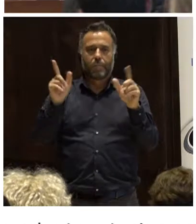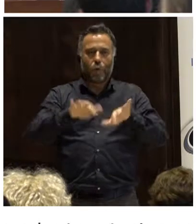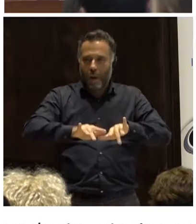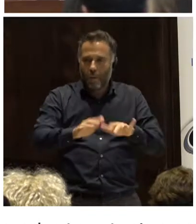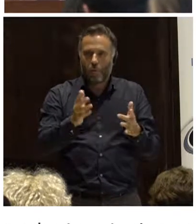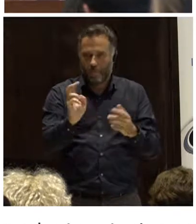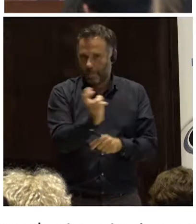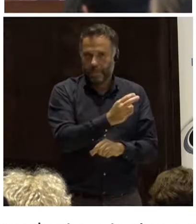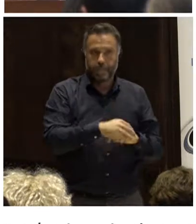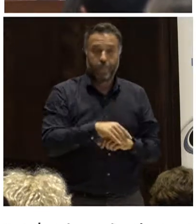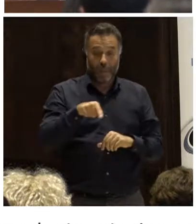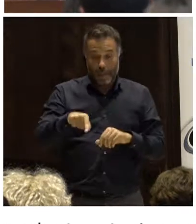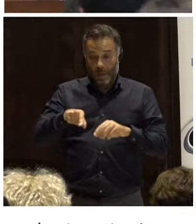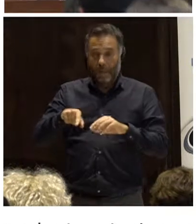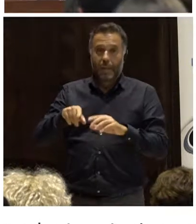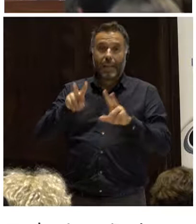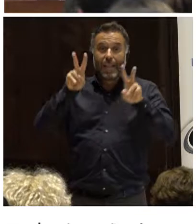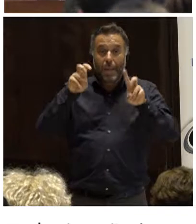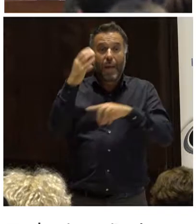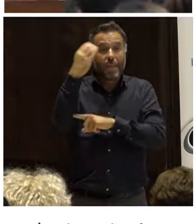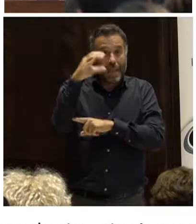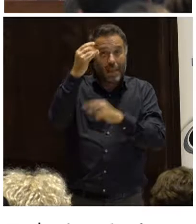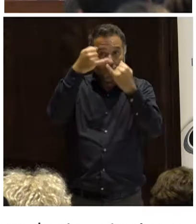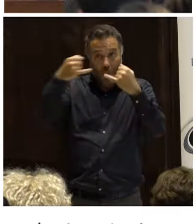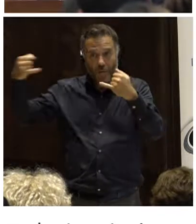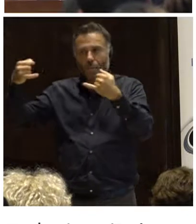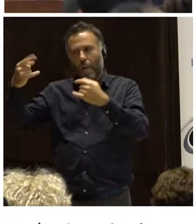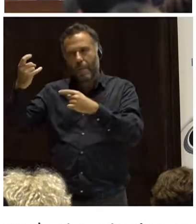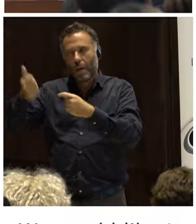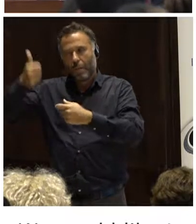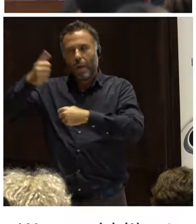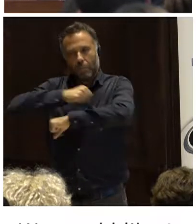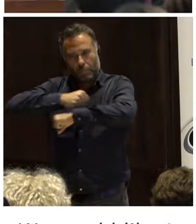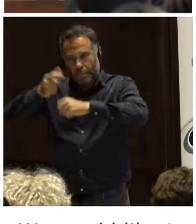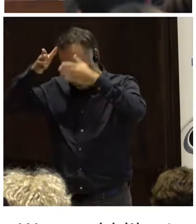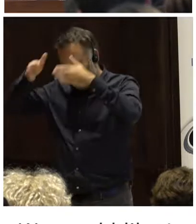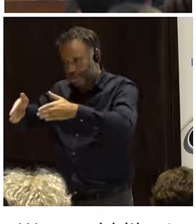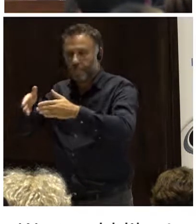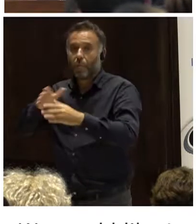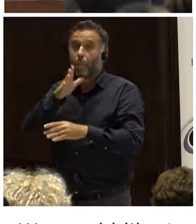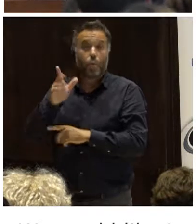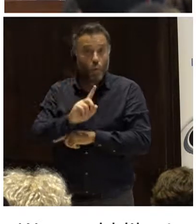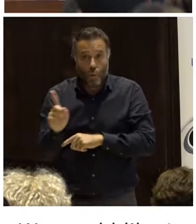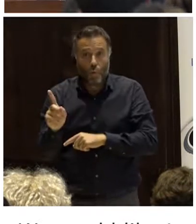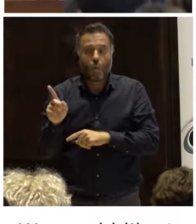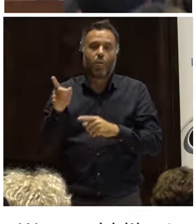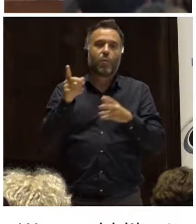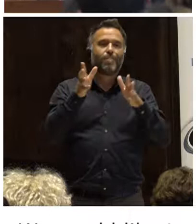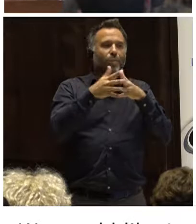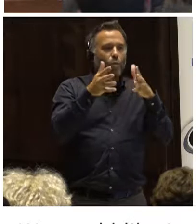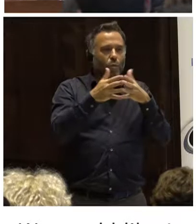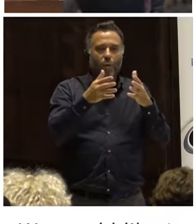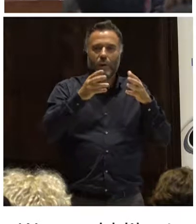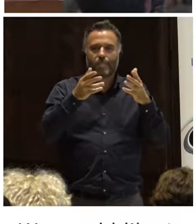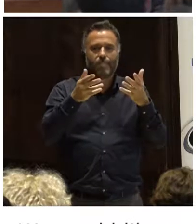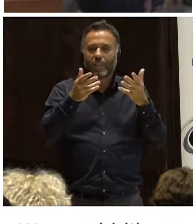stable and reliable structure. If we don't have a structure of this type, we cannot do research, we cannot do science in this field.